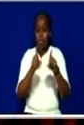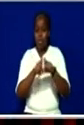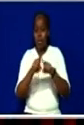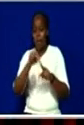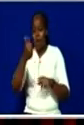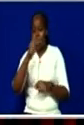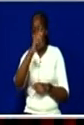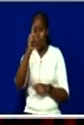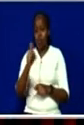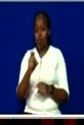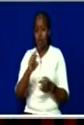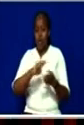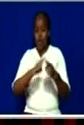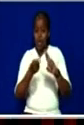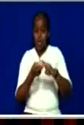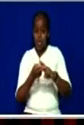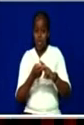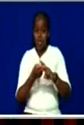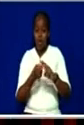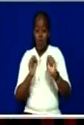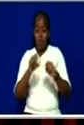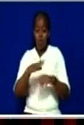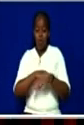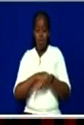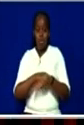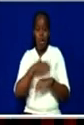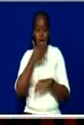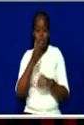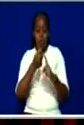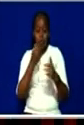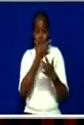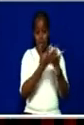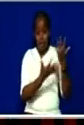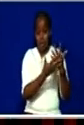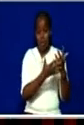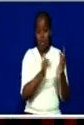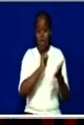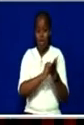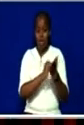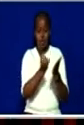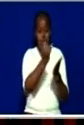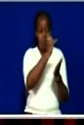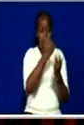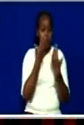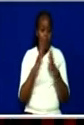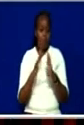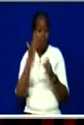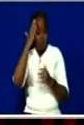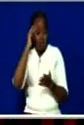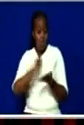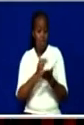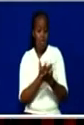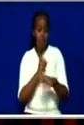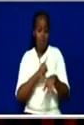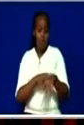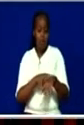that you get the answers from the graph, already you will have plotted. Note that sometimes you can have